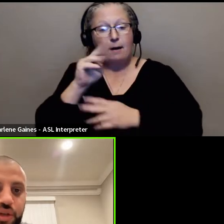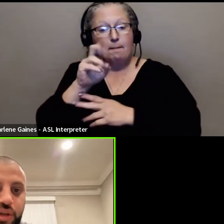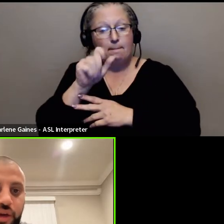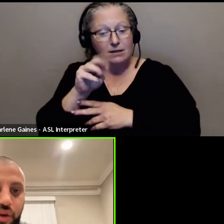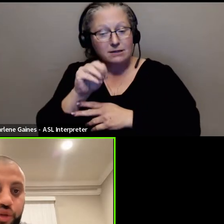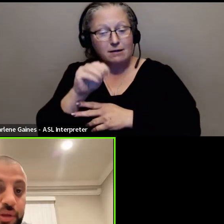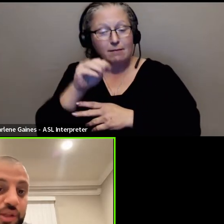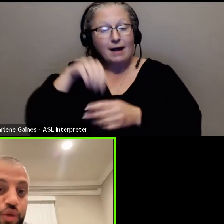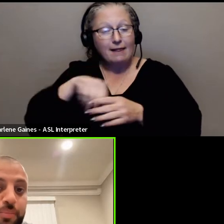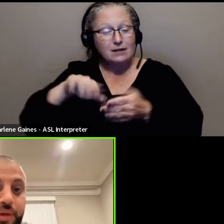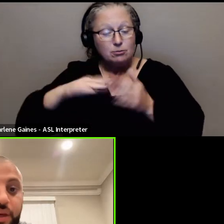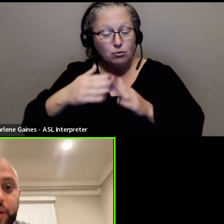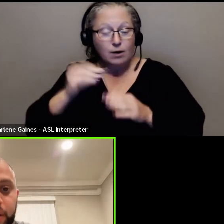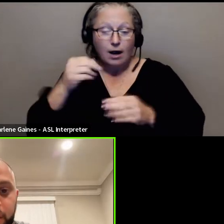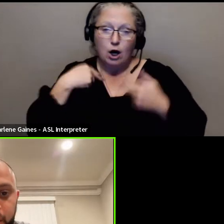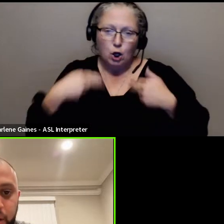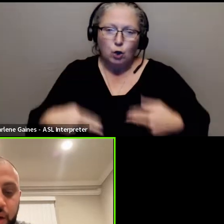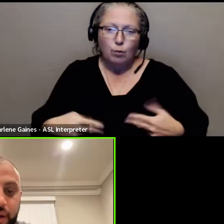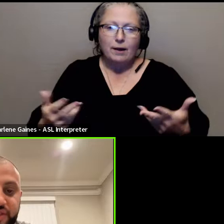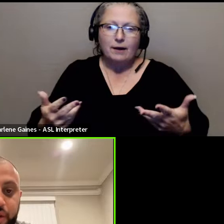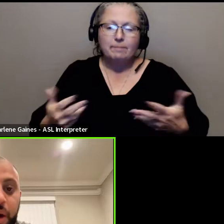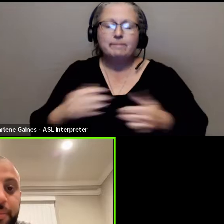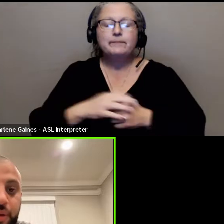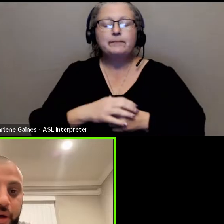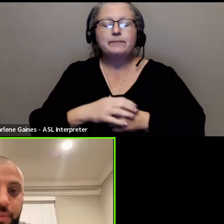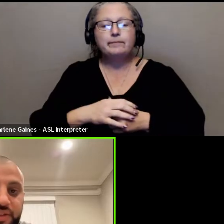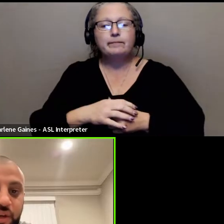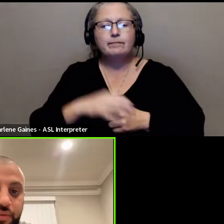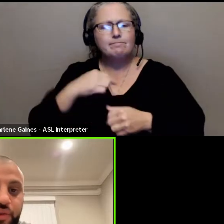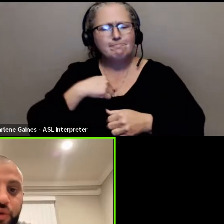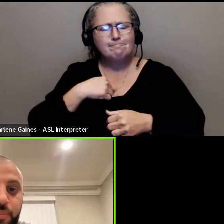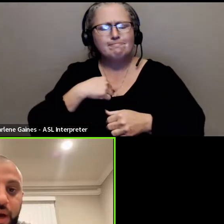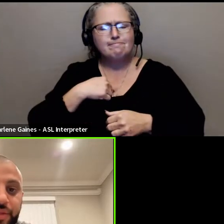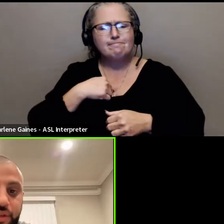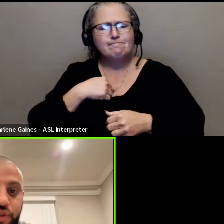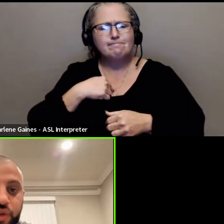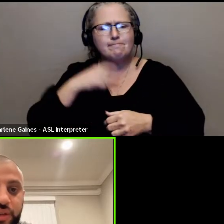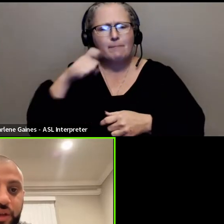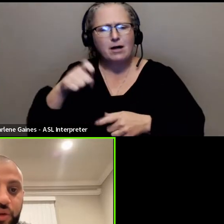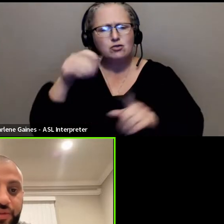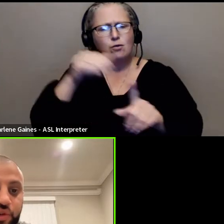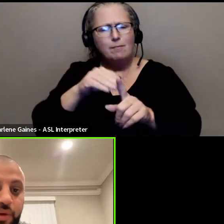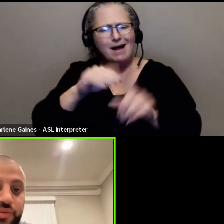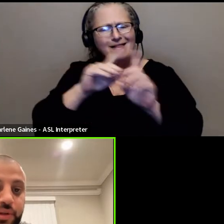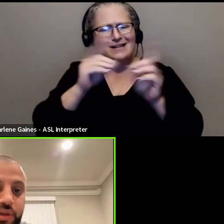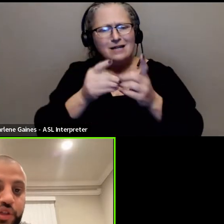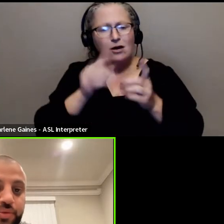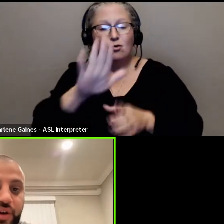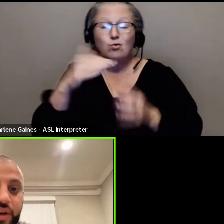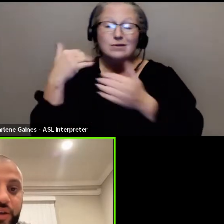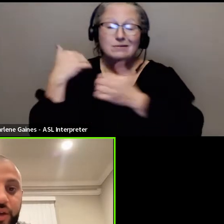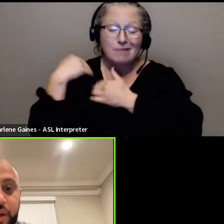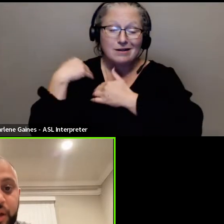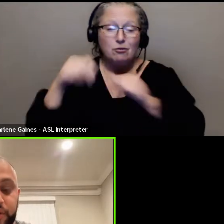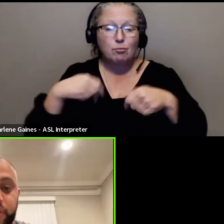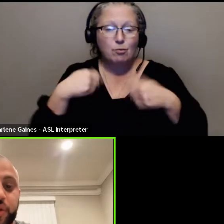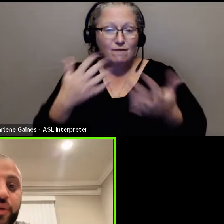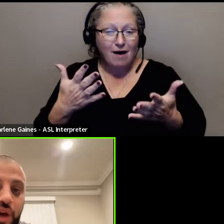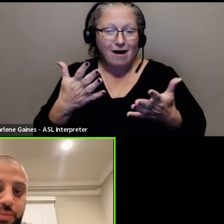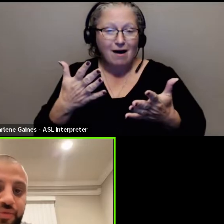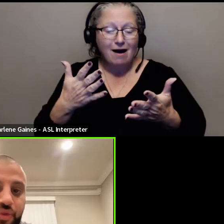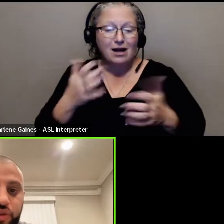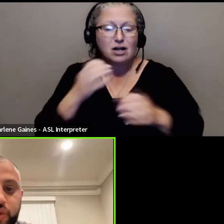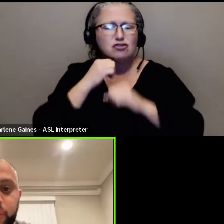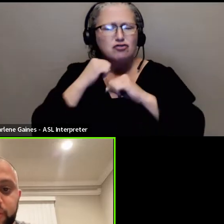this community, and ultimately a human being, it is incumbent upon myself to remind the district that you have a responsibility to provide a